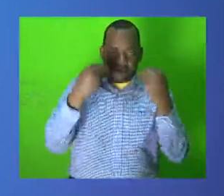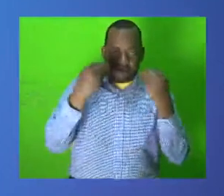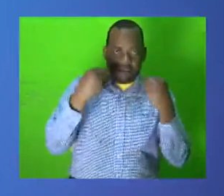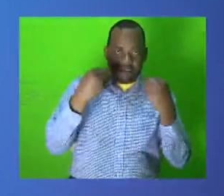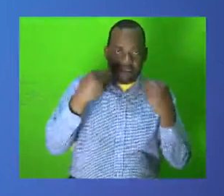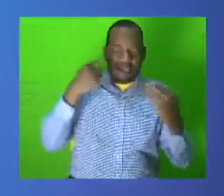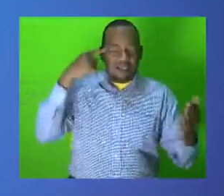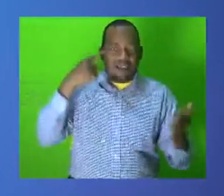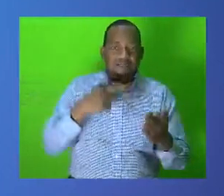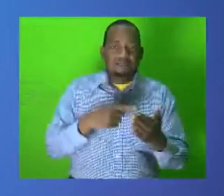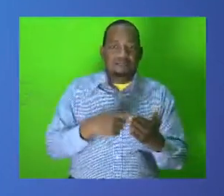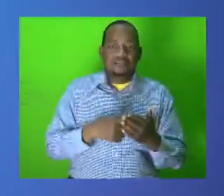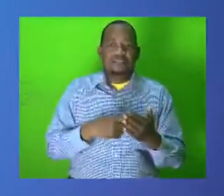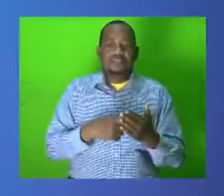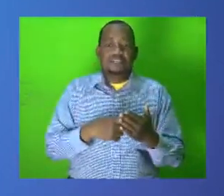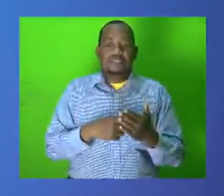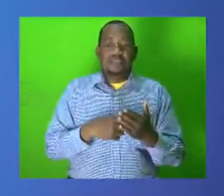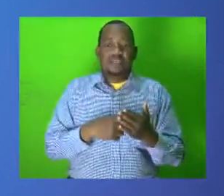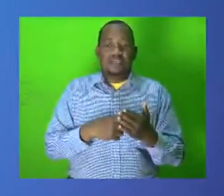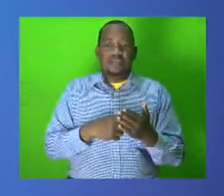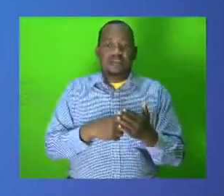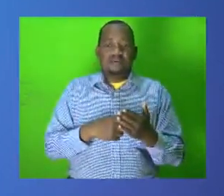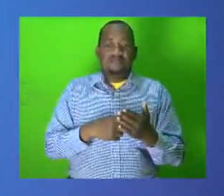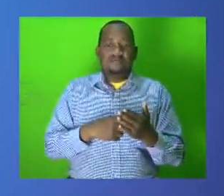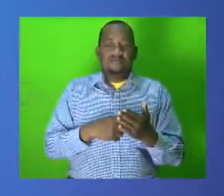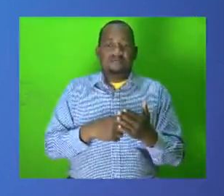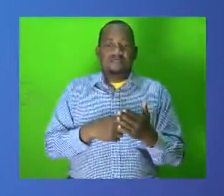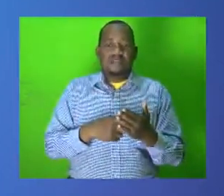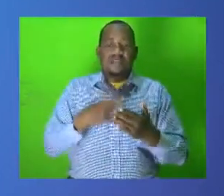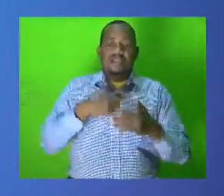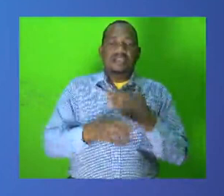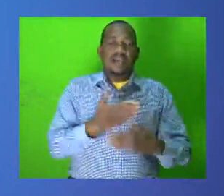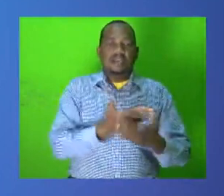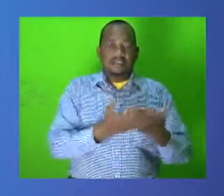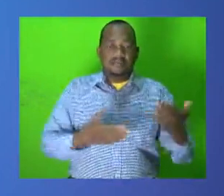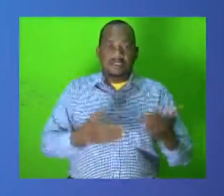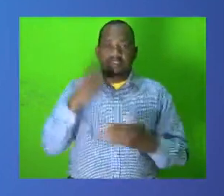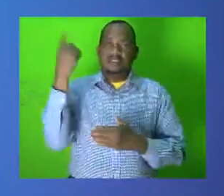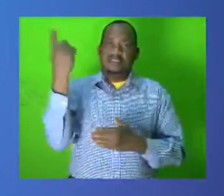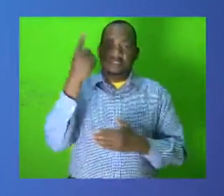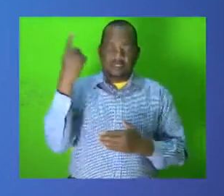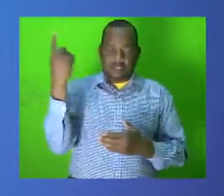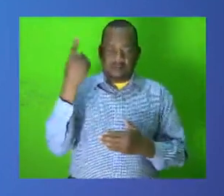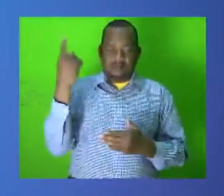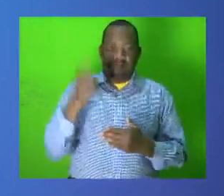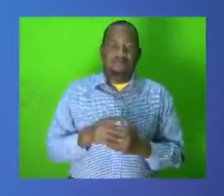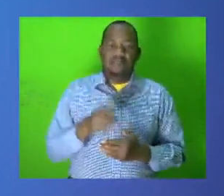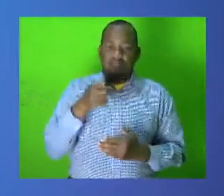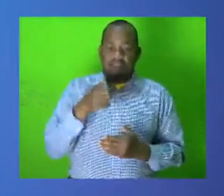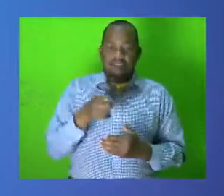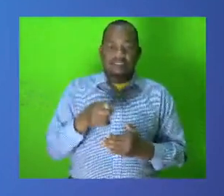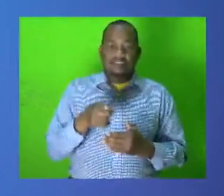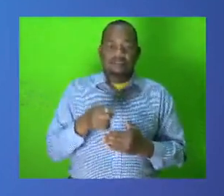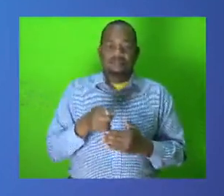It means assesses the completed of from 4 years of O-level. That is, we use a